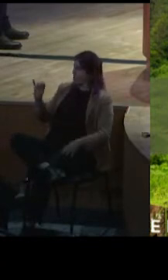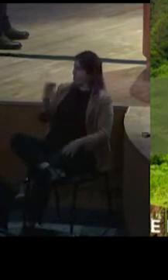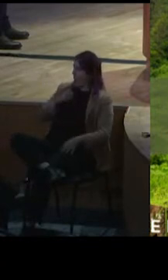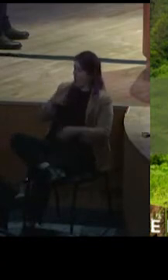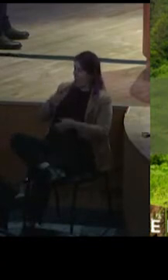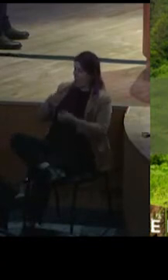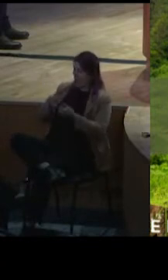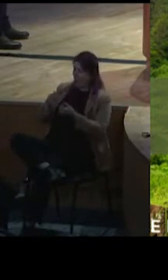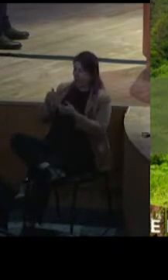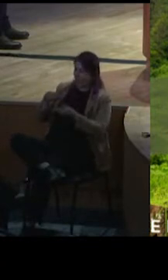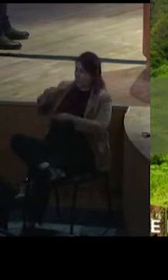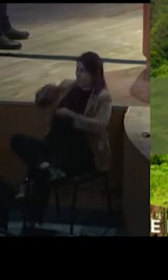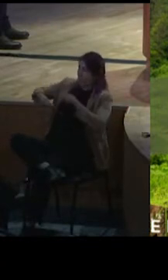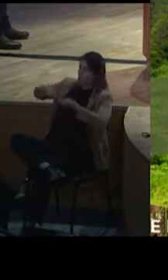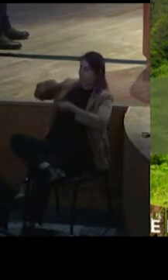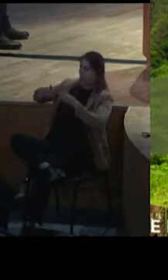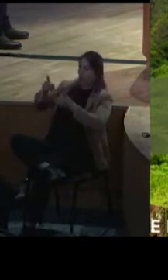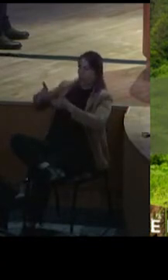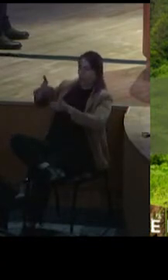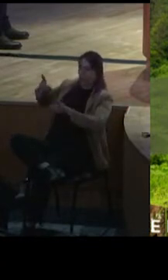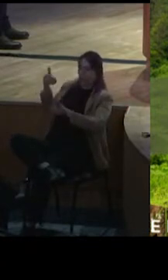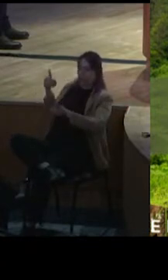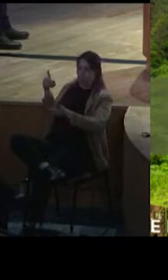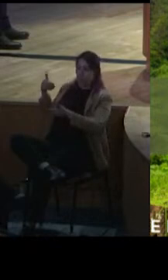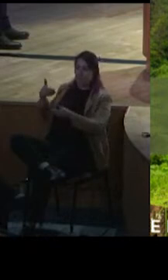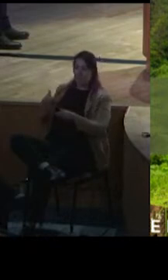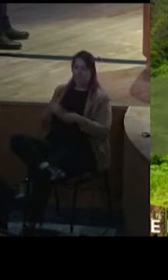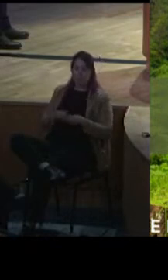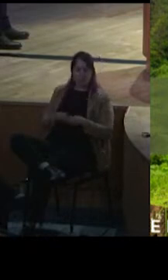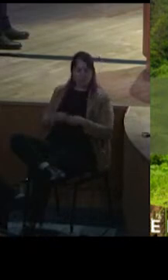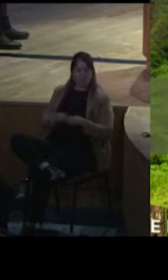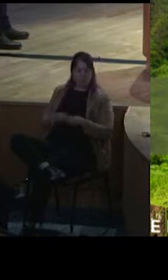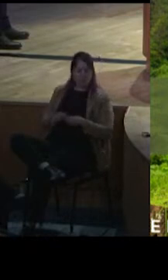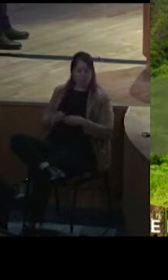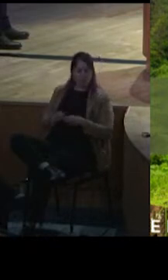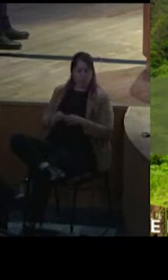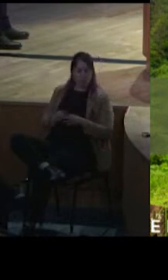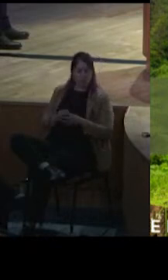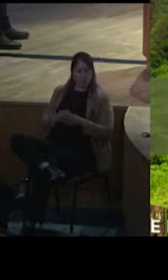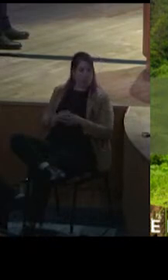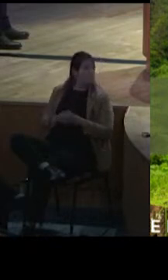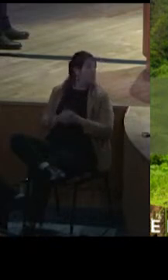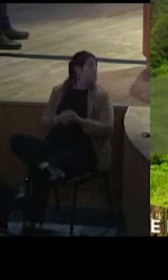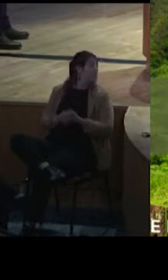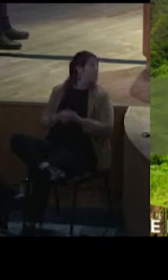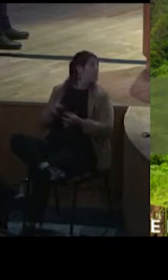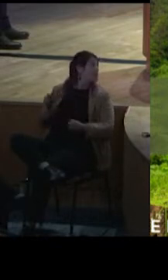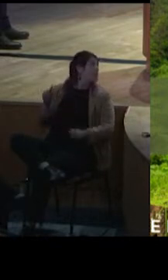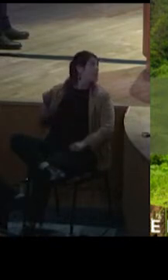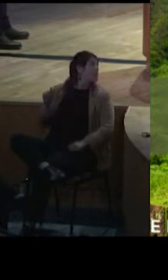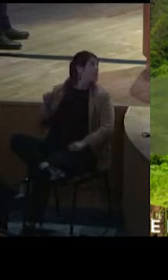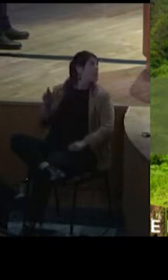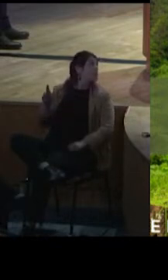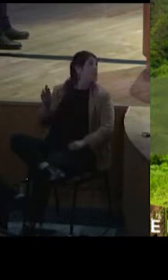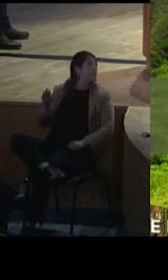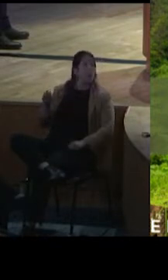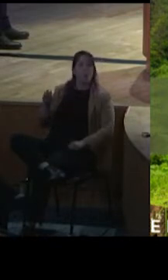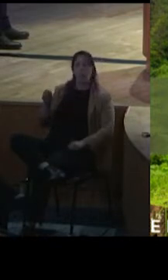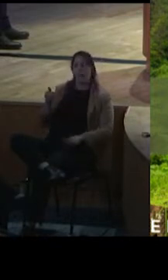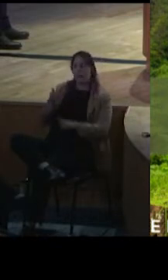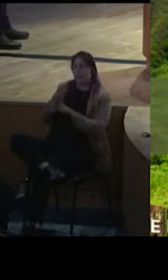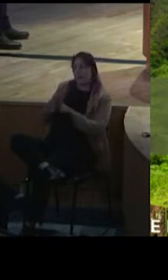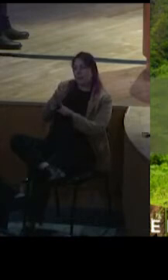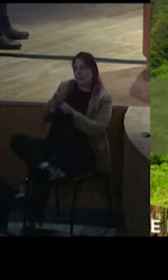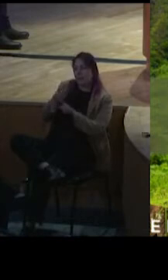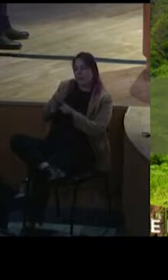our ancestral knowledge in a scientific lens as well. And kalo, or taro, was listed as